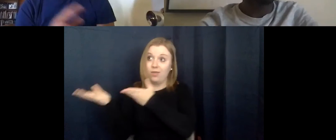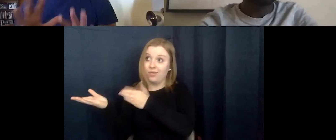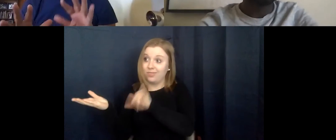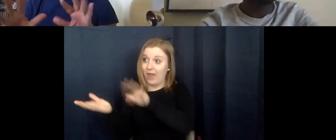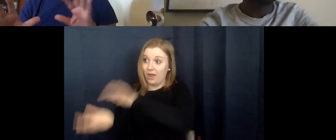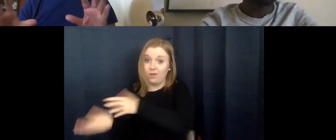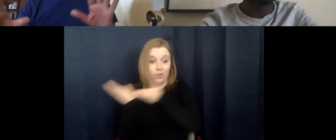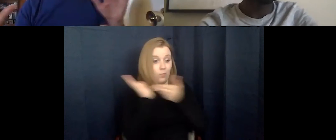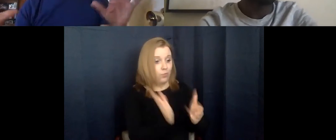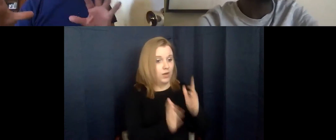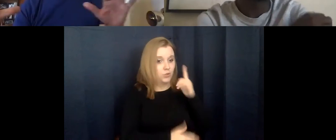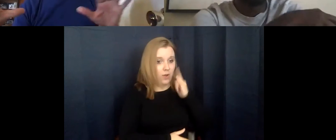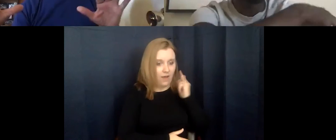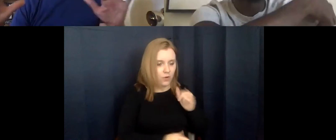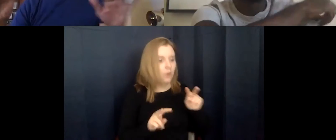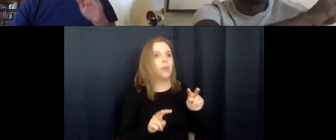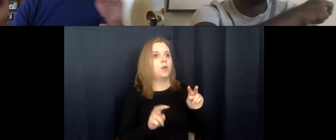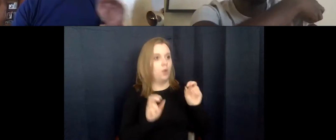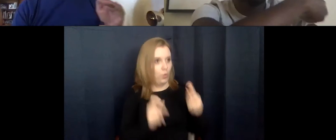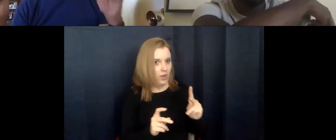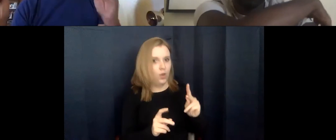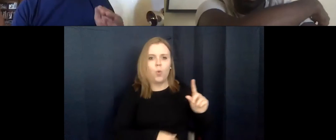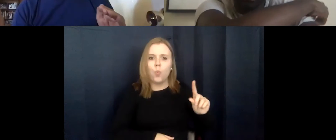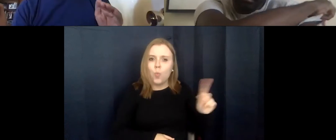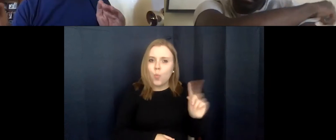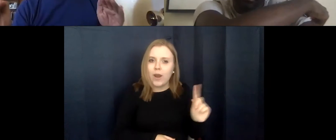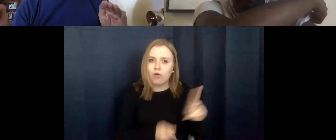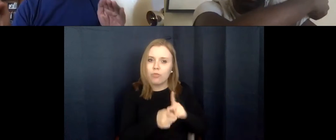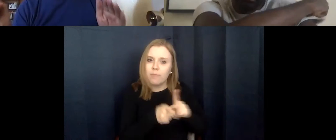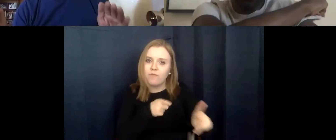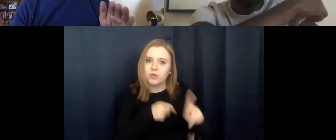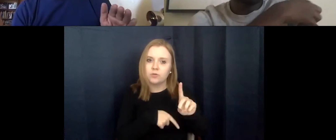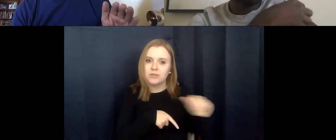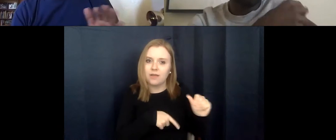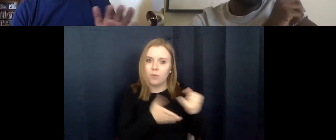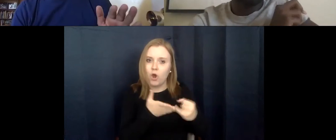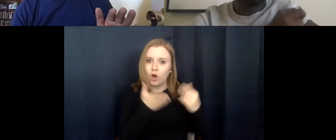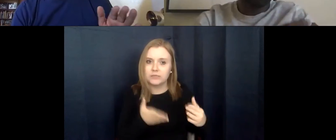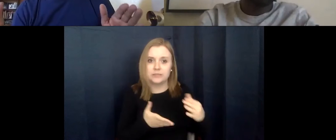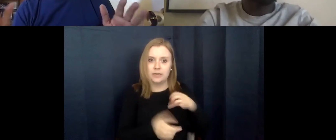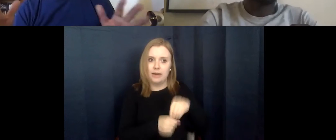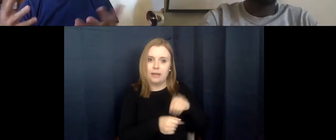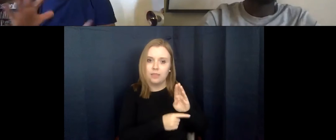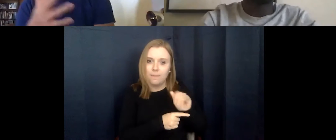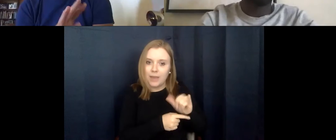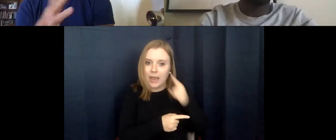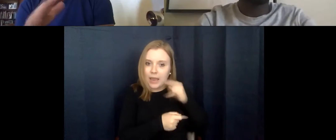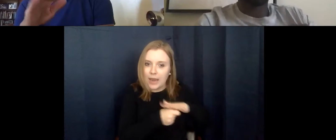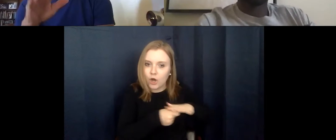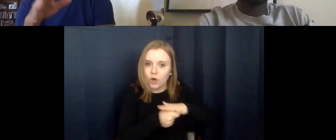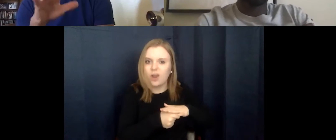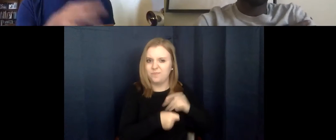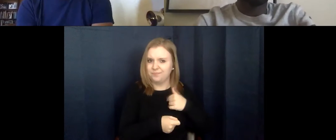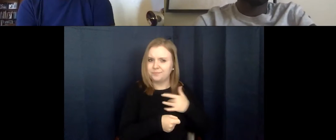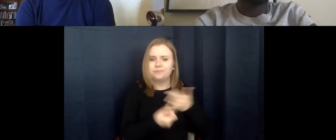right, where are the professional disabled artists in the Bay Area? And I feel like there's